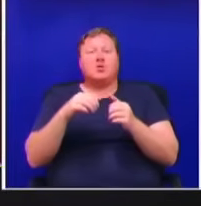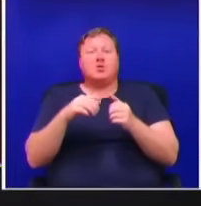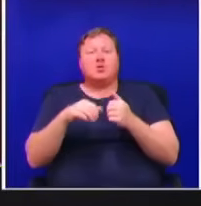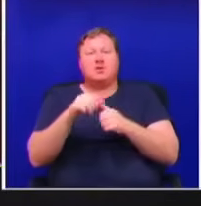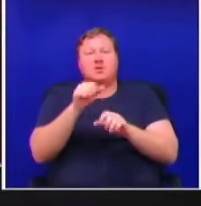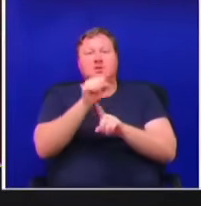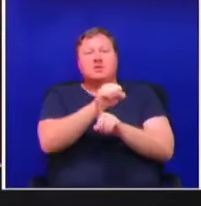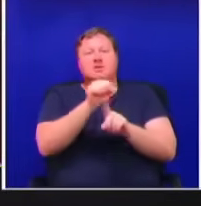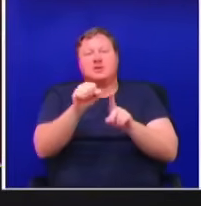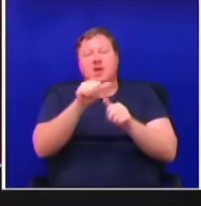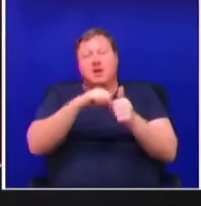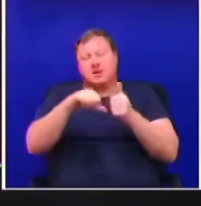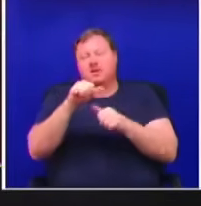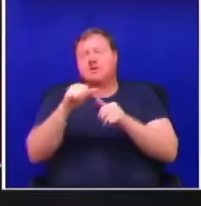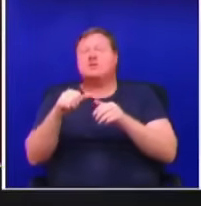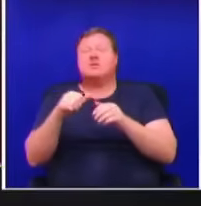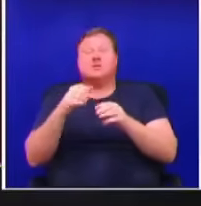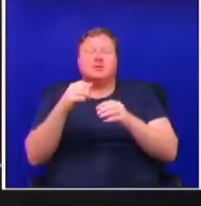African nation.